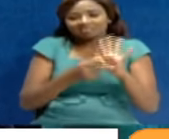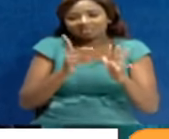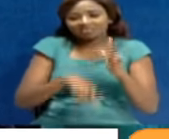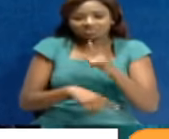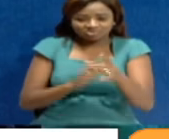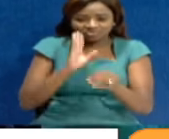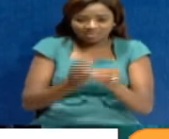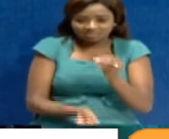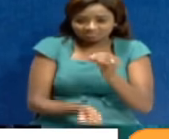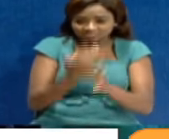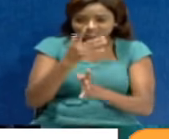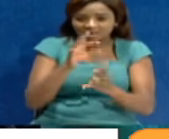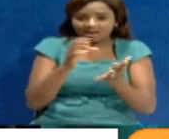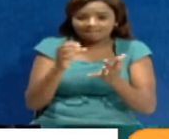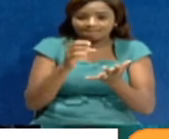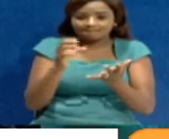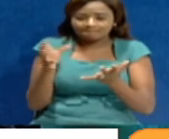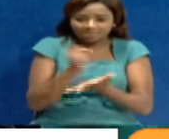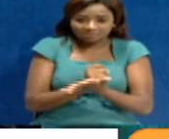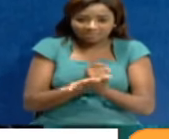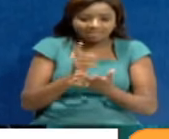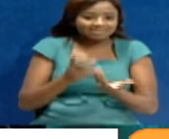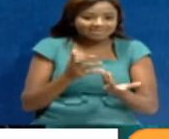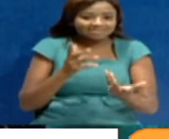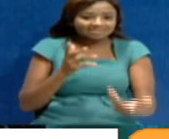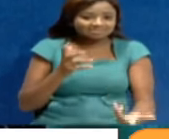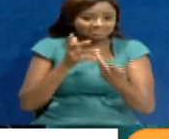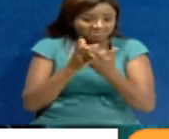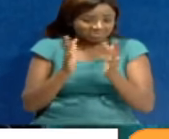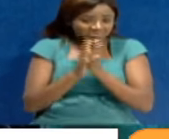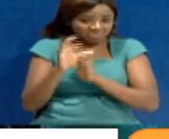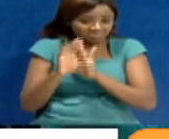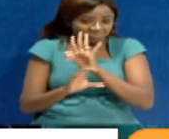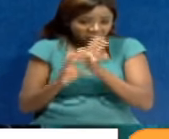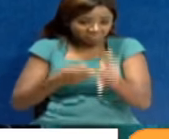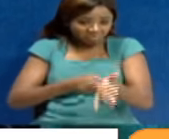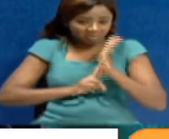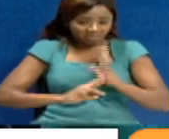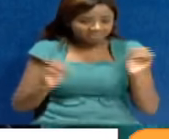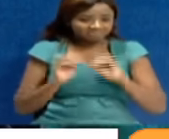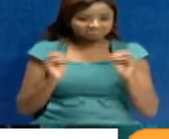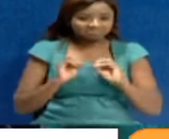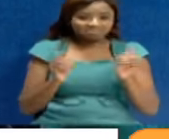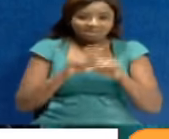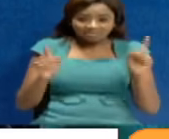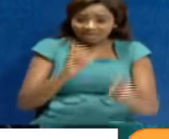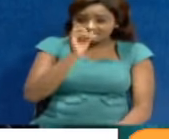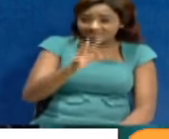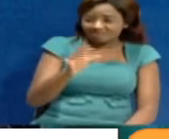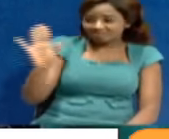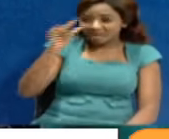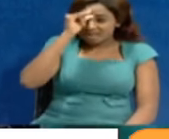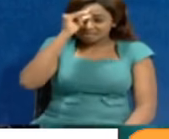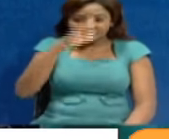short of constitutional and statutory requirement. I think in terms of realigning, if government wants to